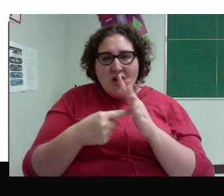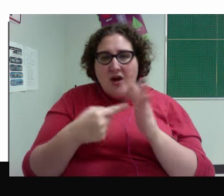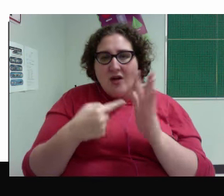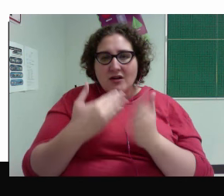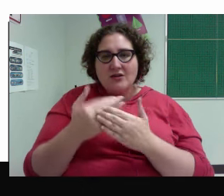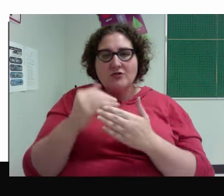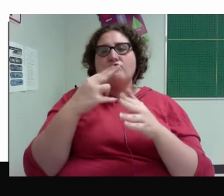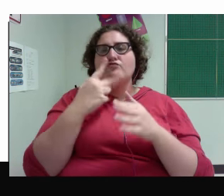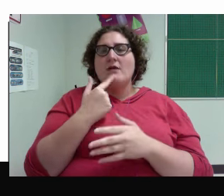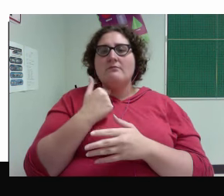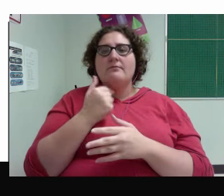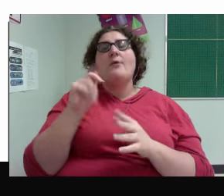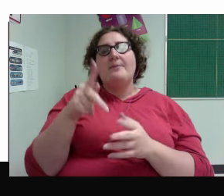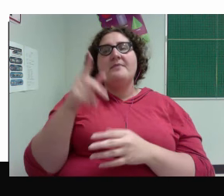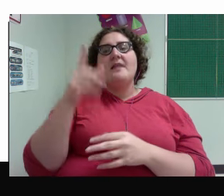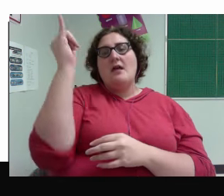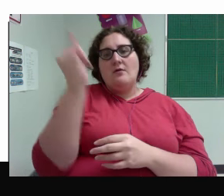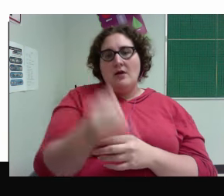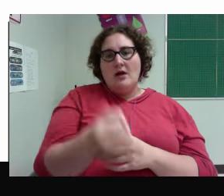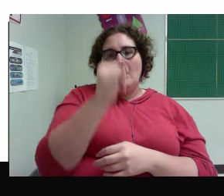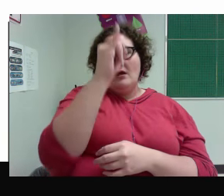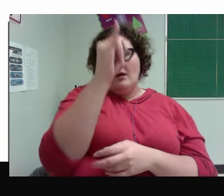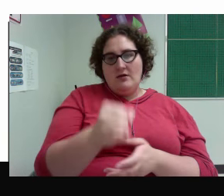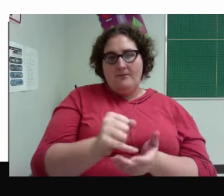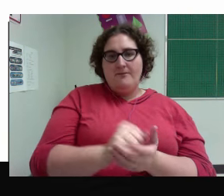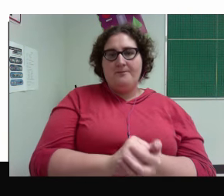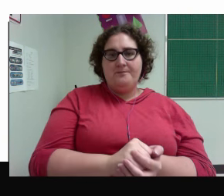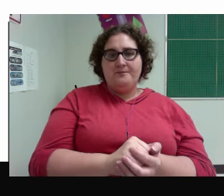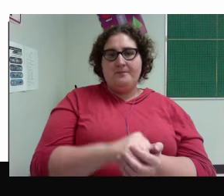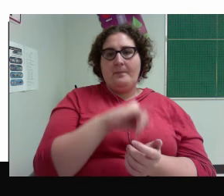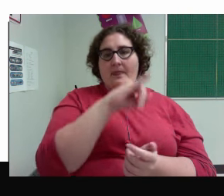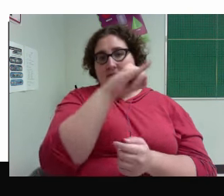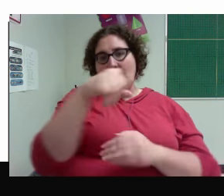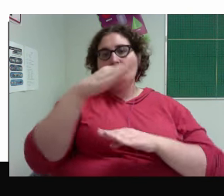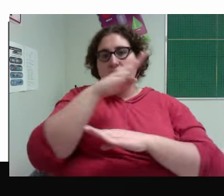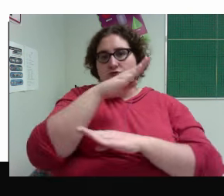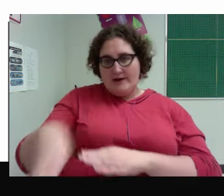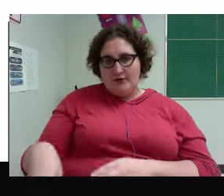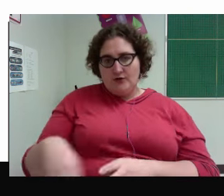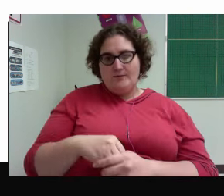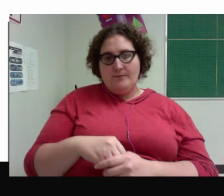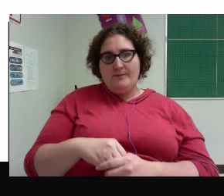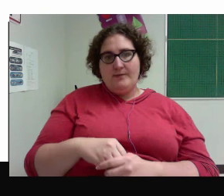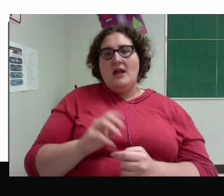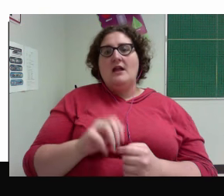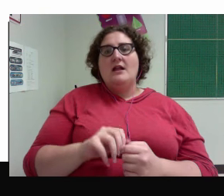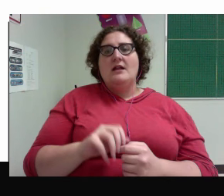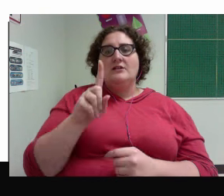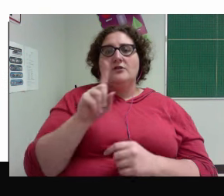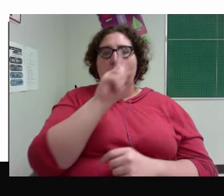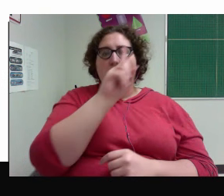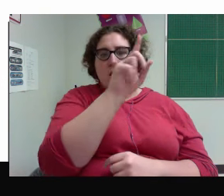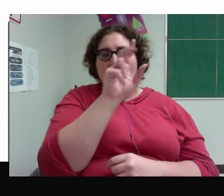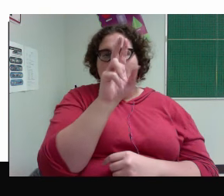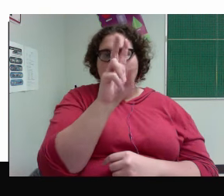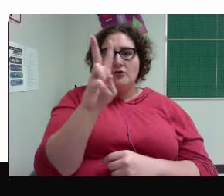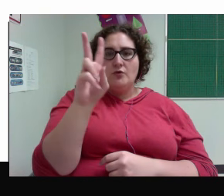so let's try red. Here's our lines, here's our transversal. This is 1,